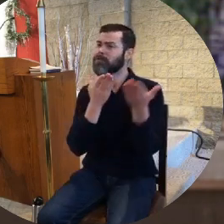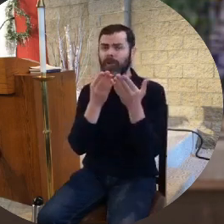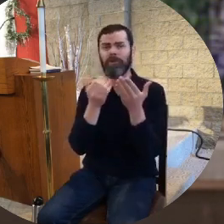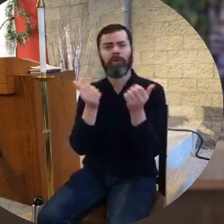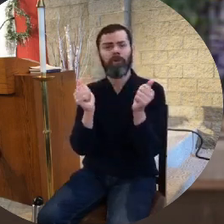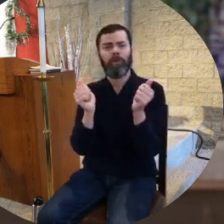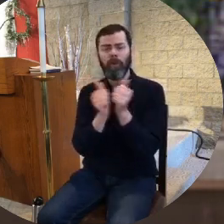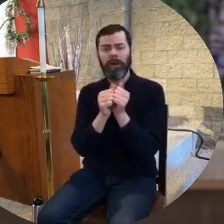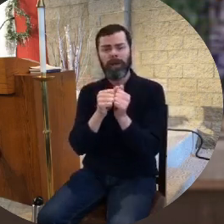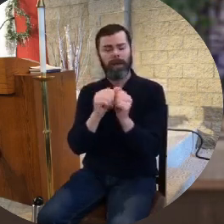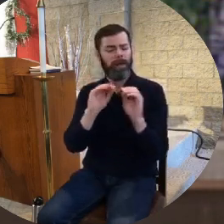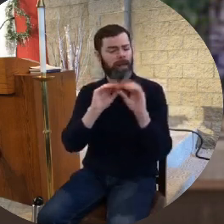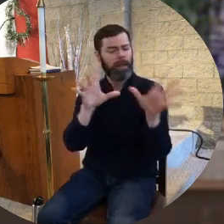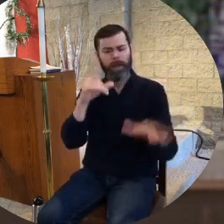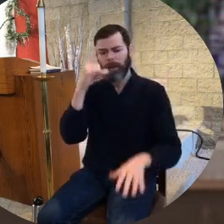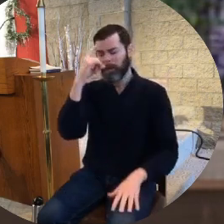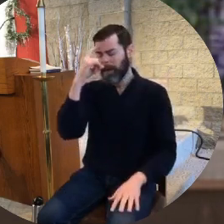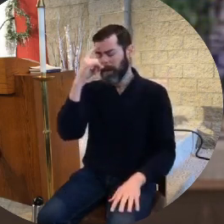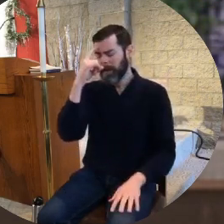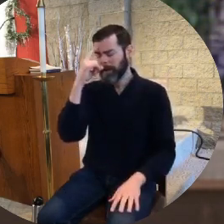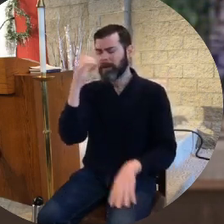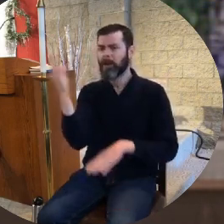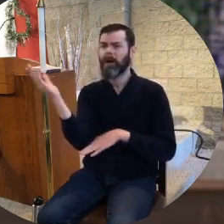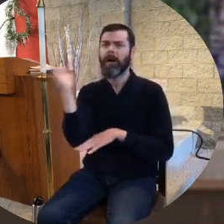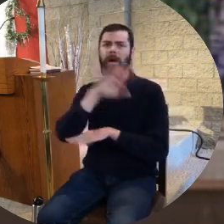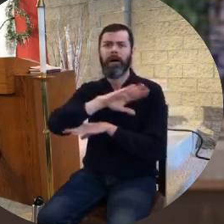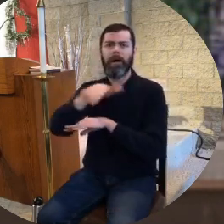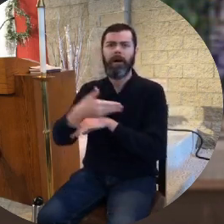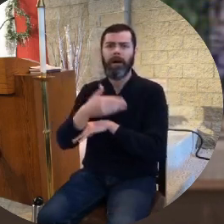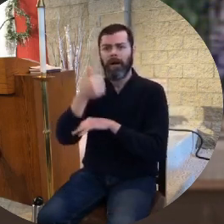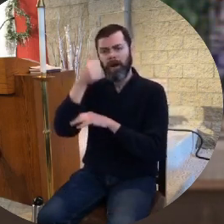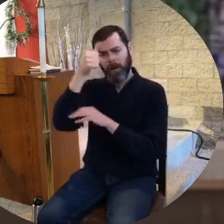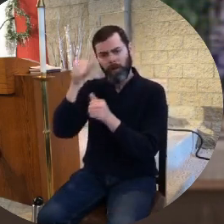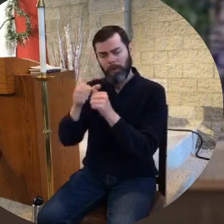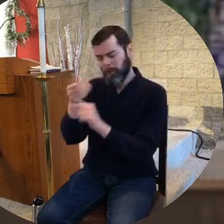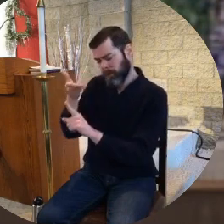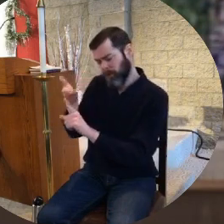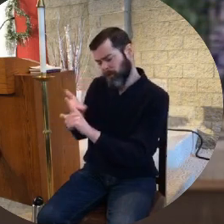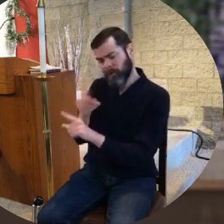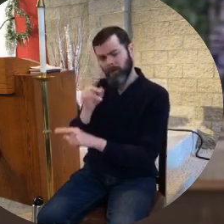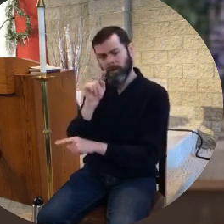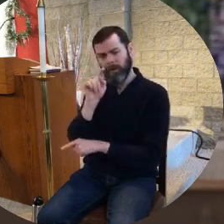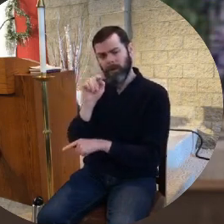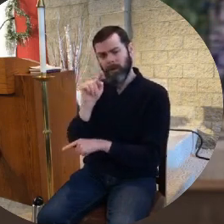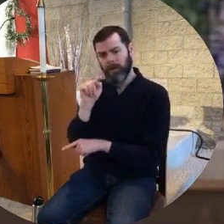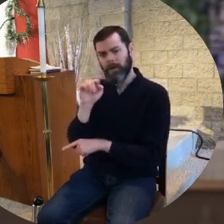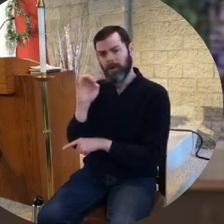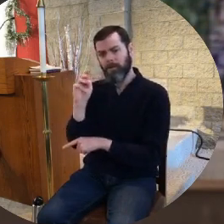did. Night and day, I constantly remember you in my prayers. I long to see you again,